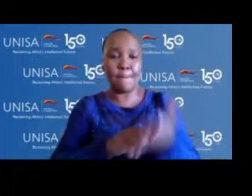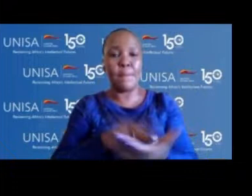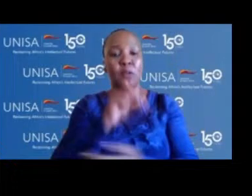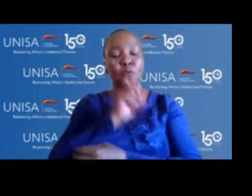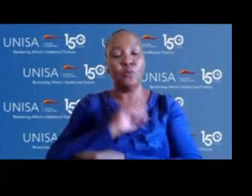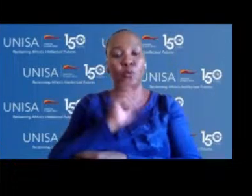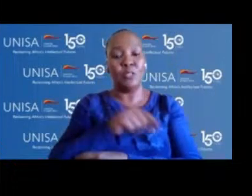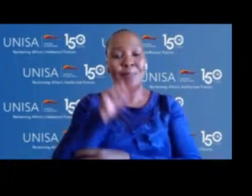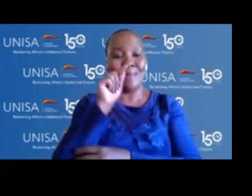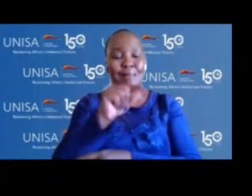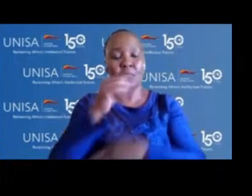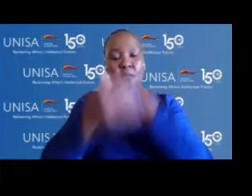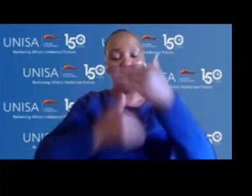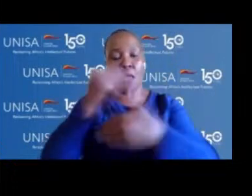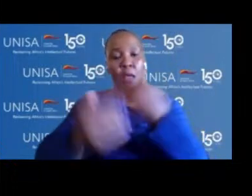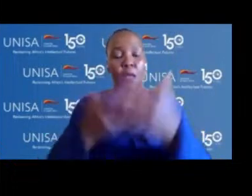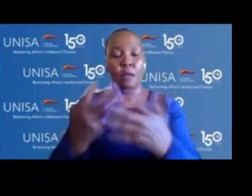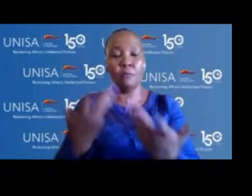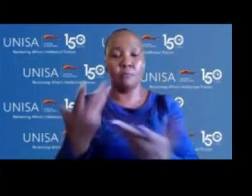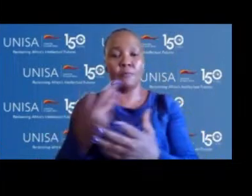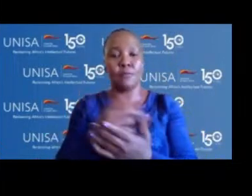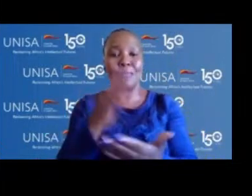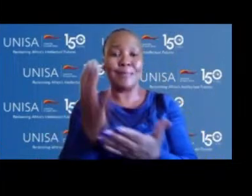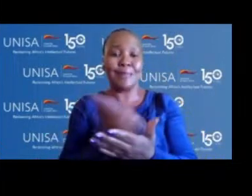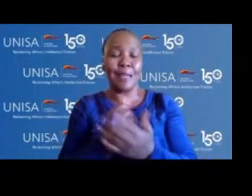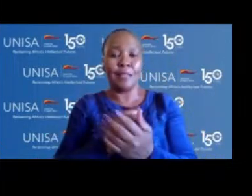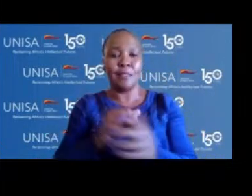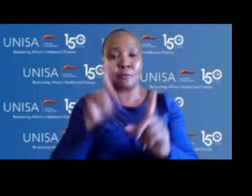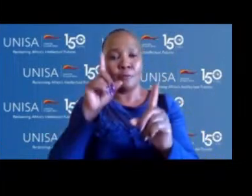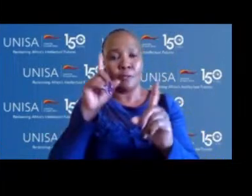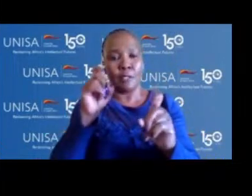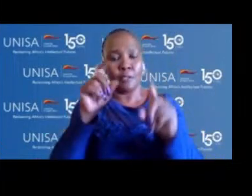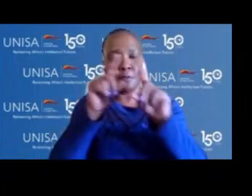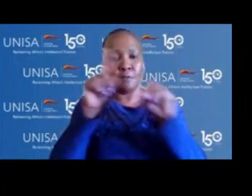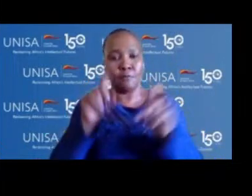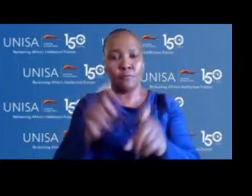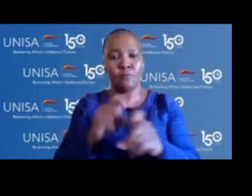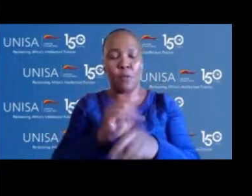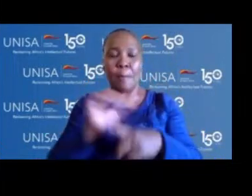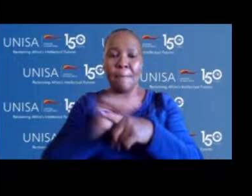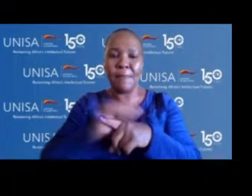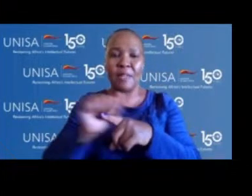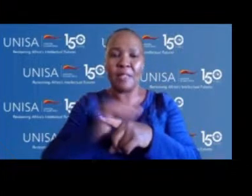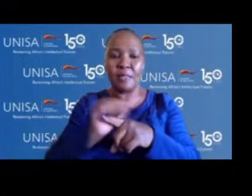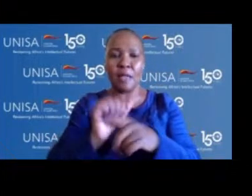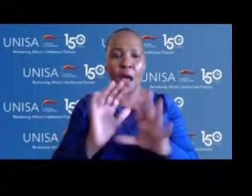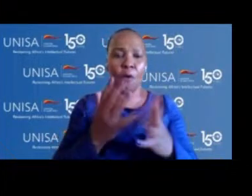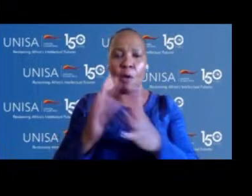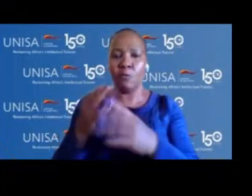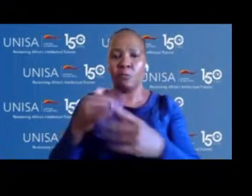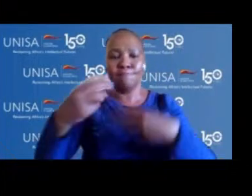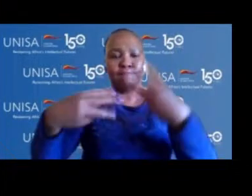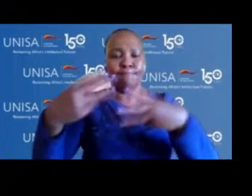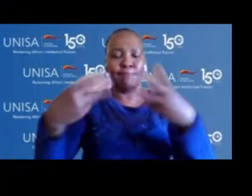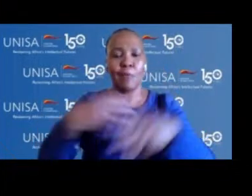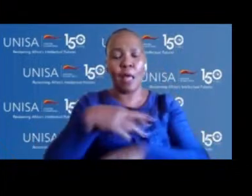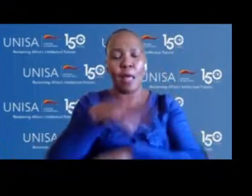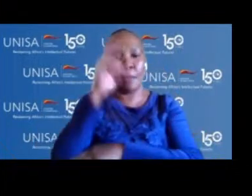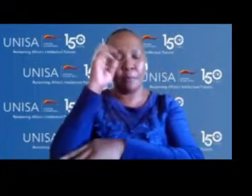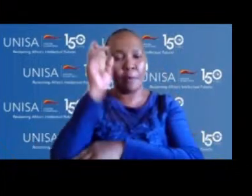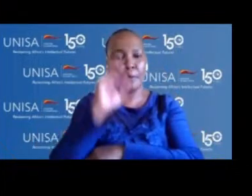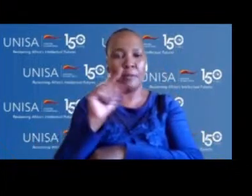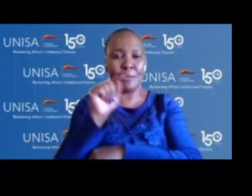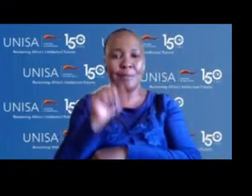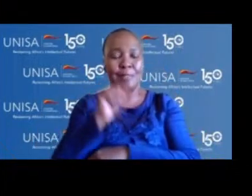this process. Take the screenshots, practice how the whole Iris app works. Remember, guys, with the written